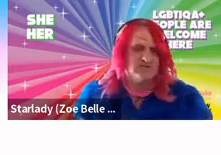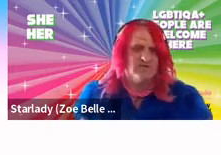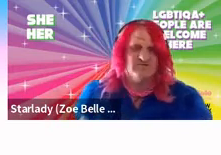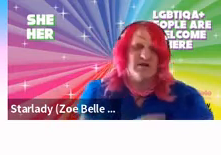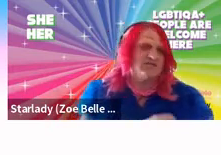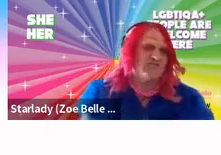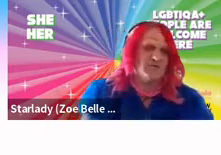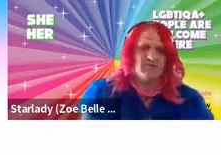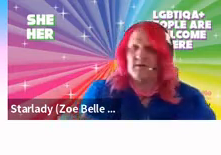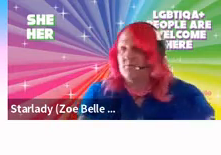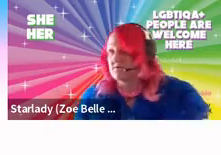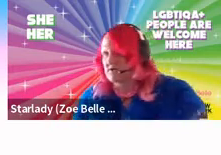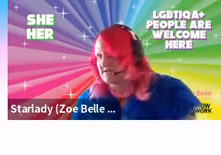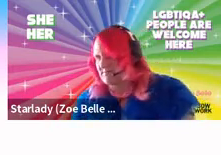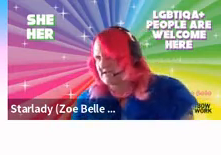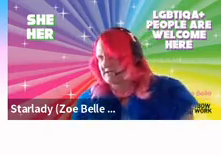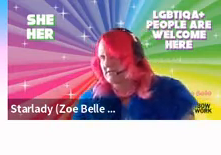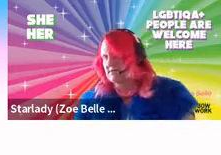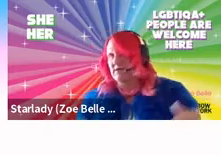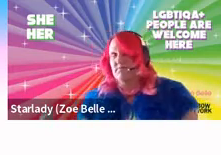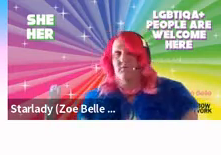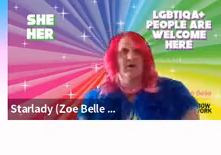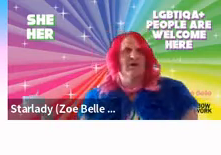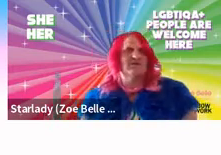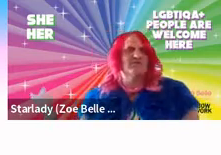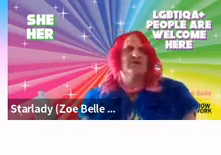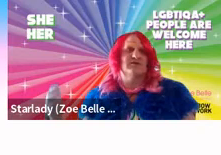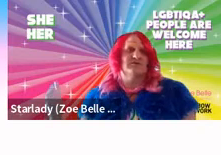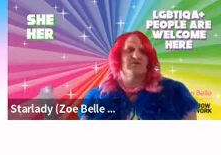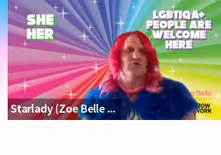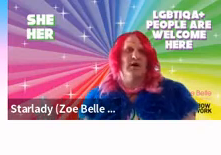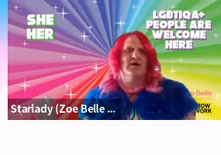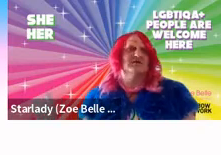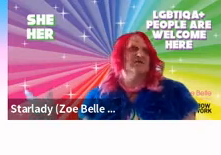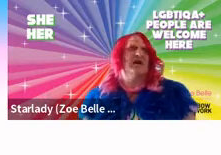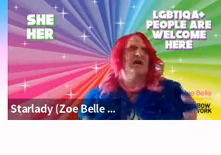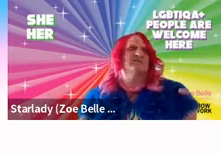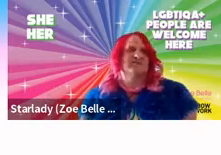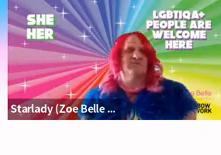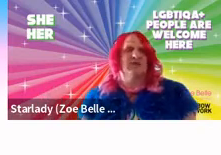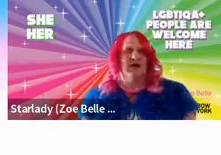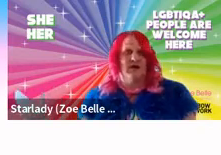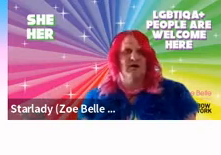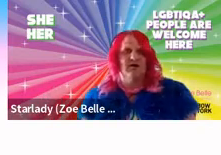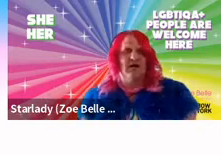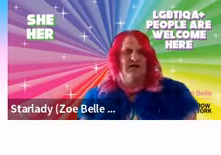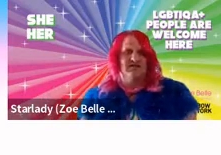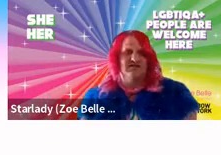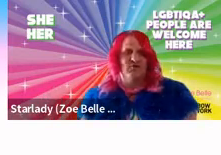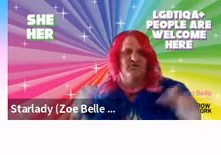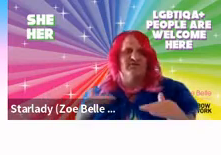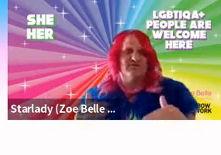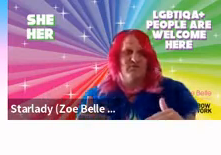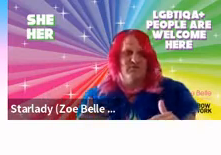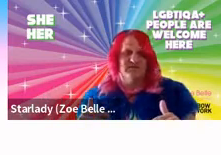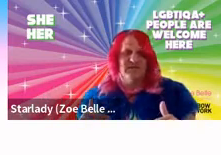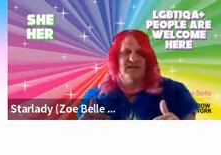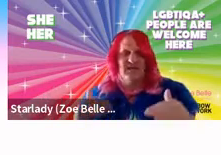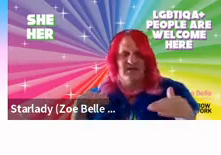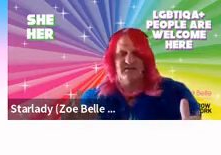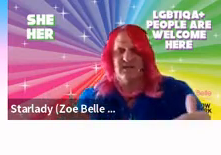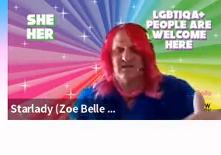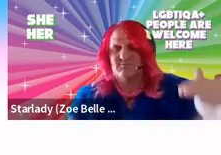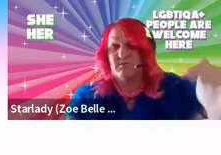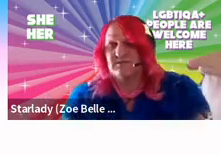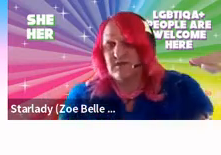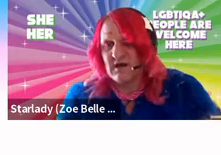of trans feminine people or trans masculine people is really sort of quite similar. And so what we're